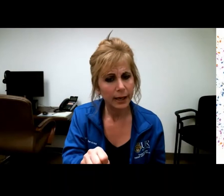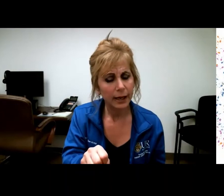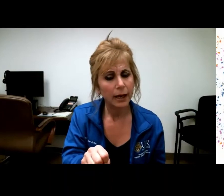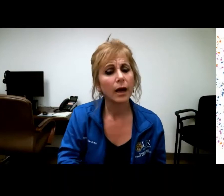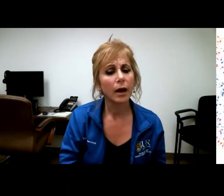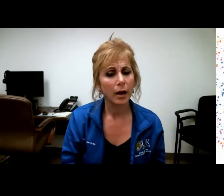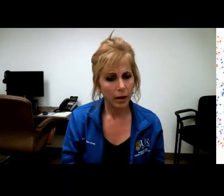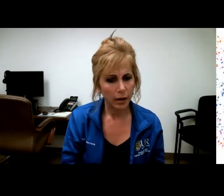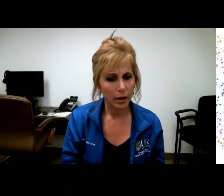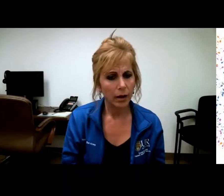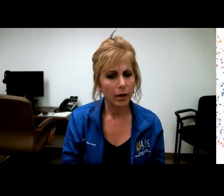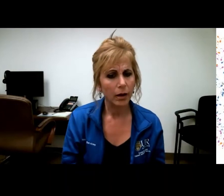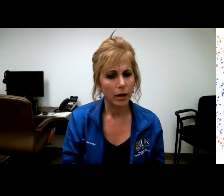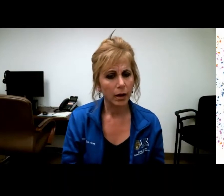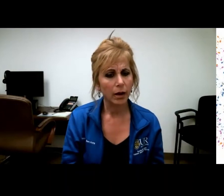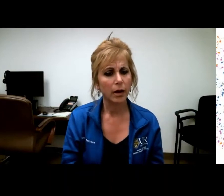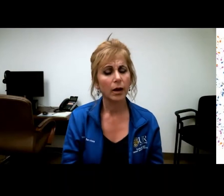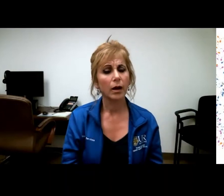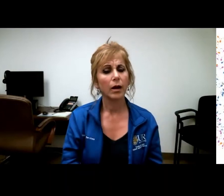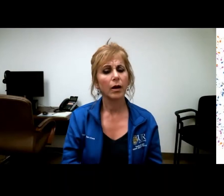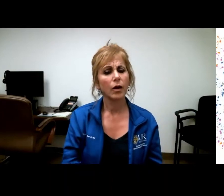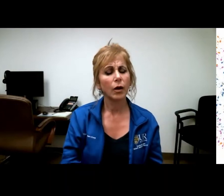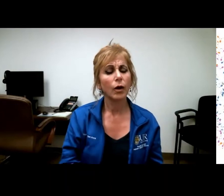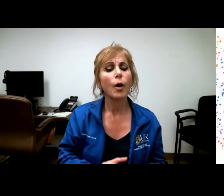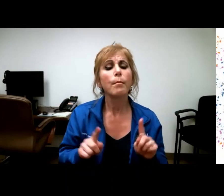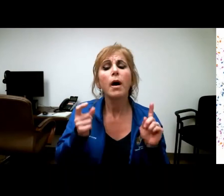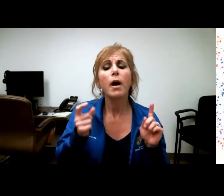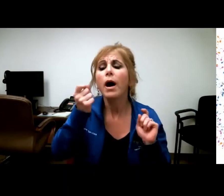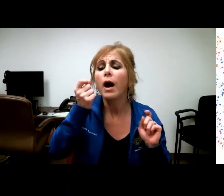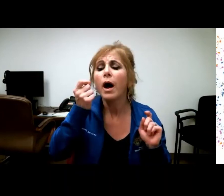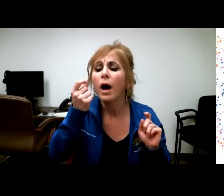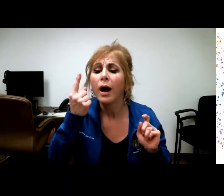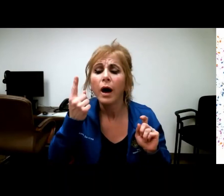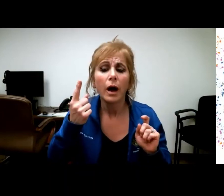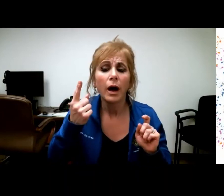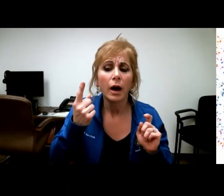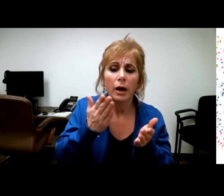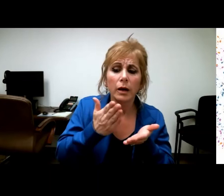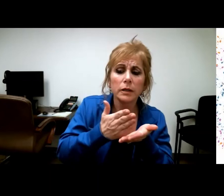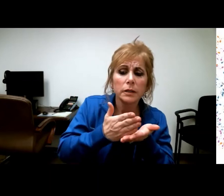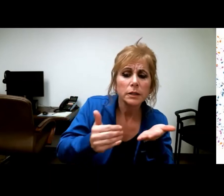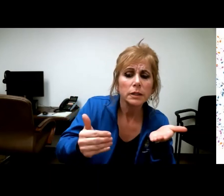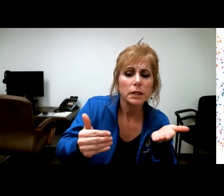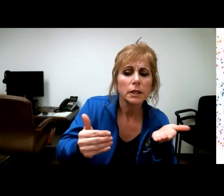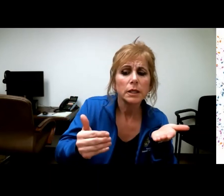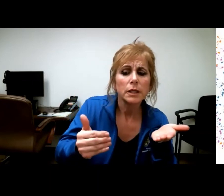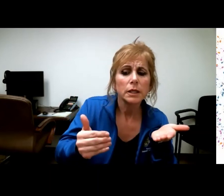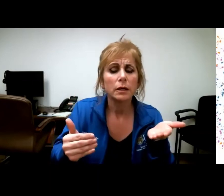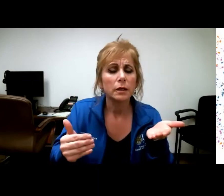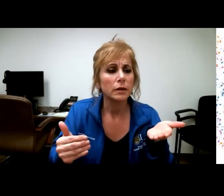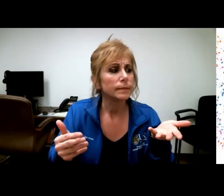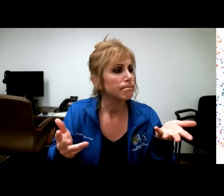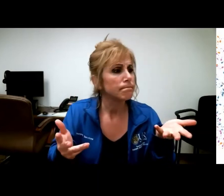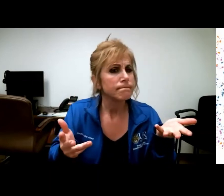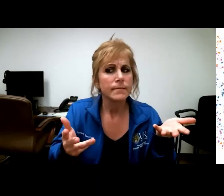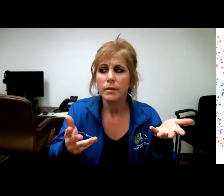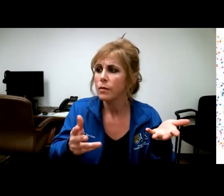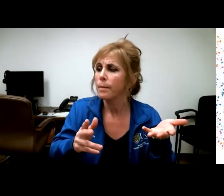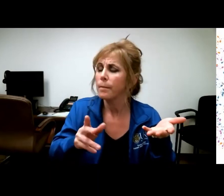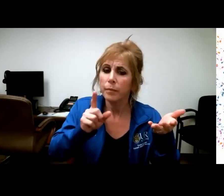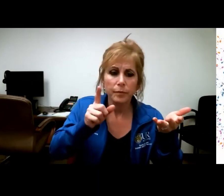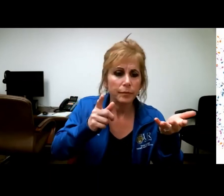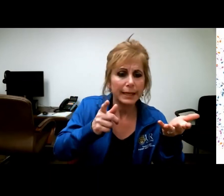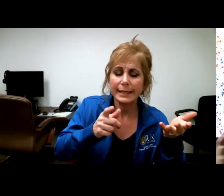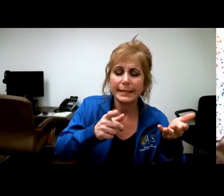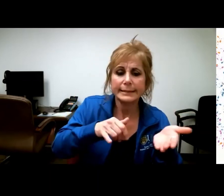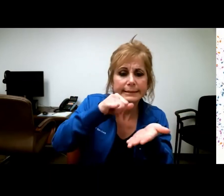loss is a measure of premature mortality, meaning that how early do you die? And